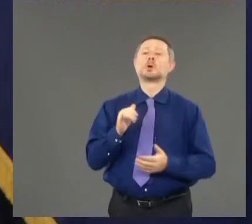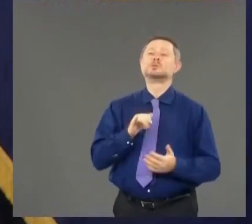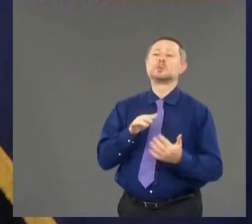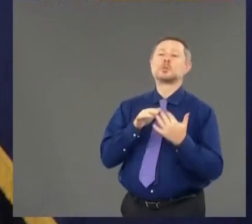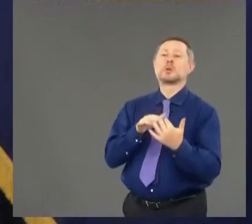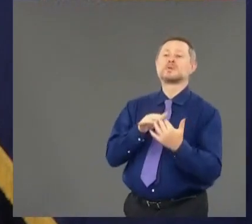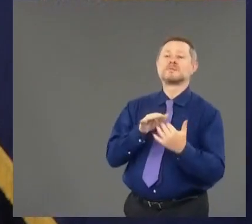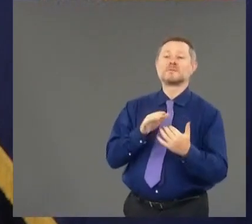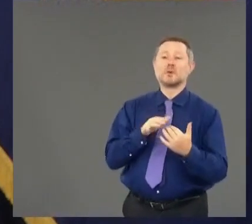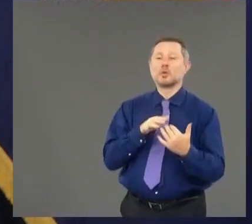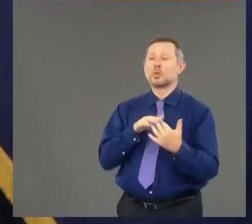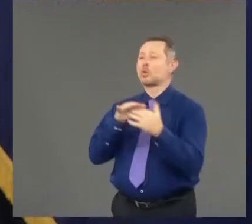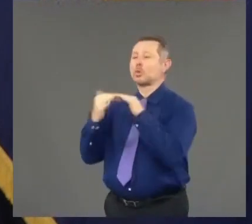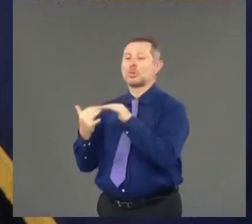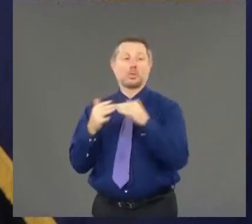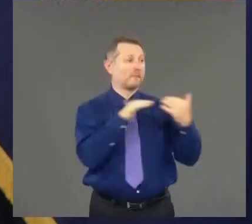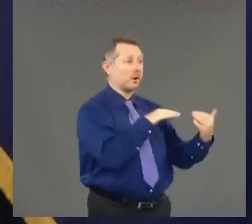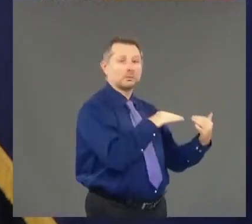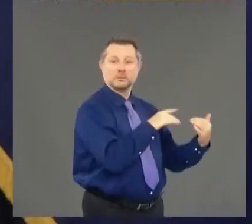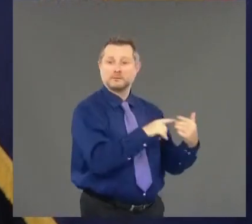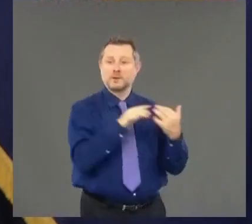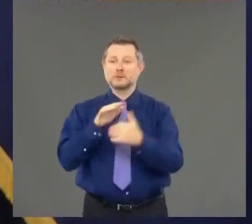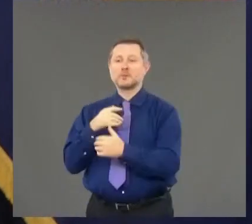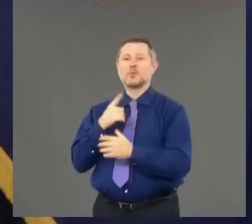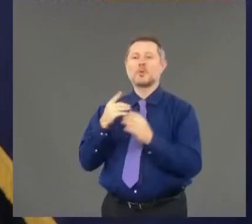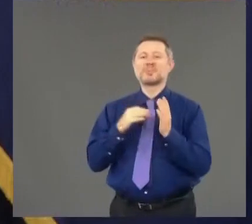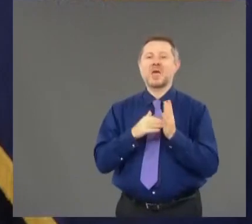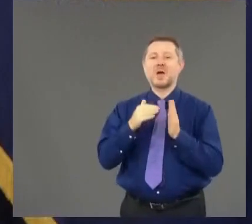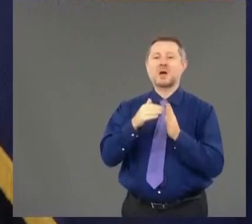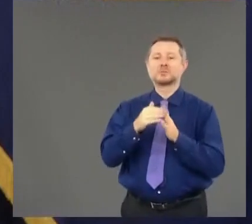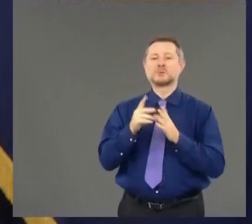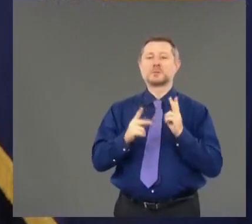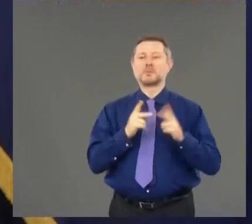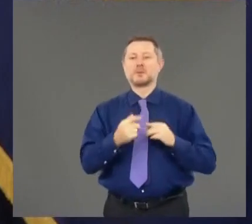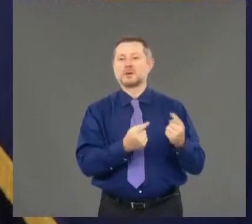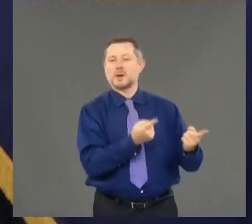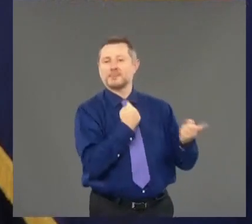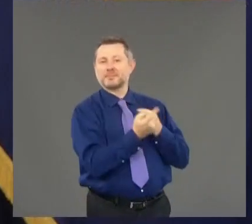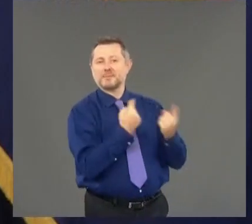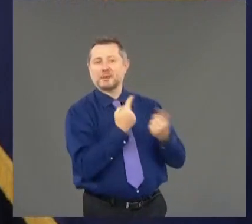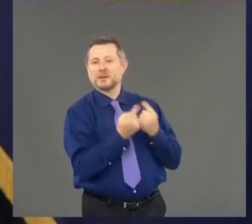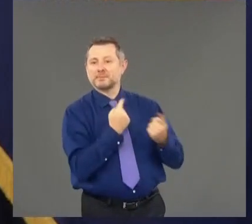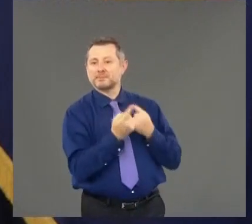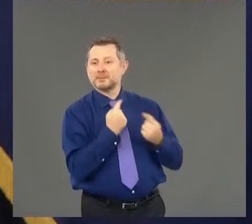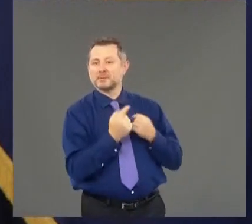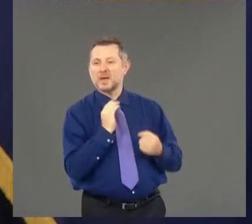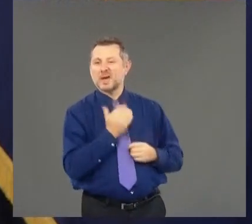will have thousands of people with the virus coming to your state.